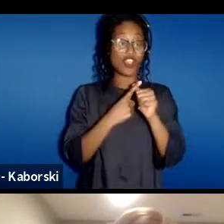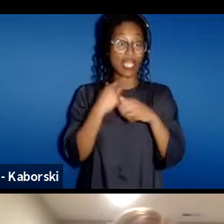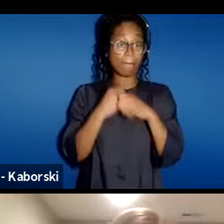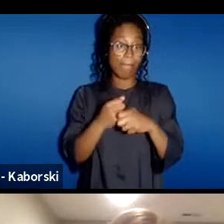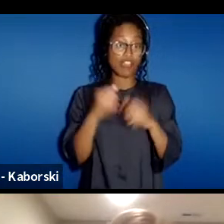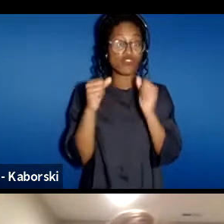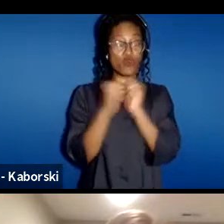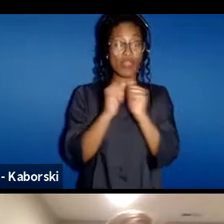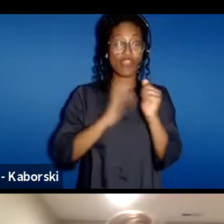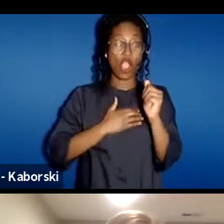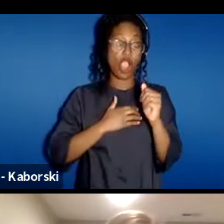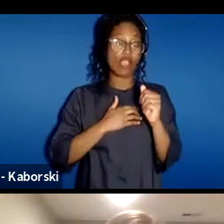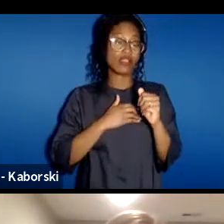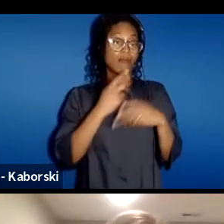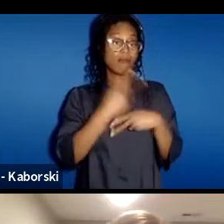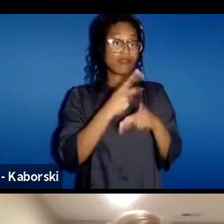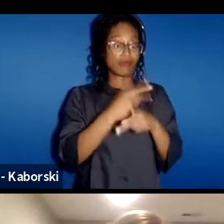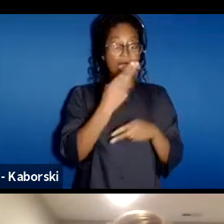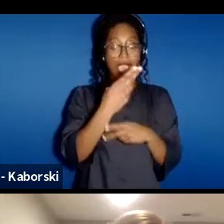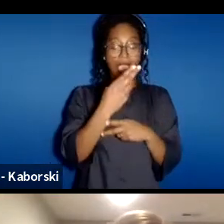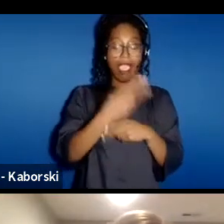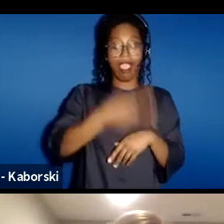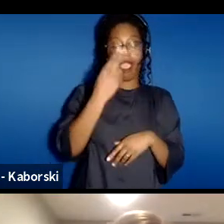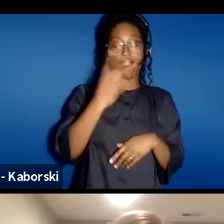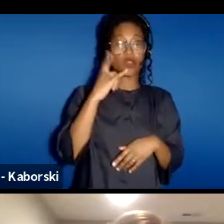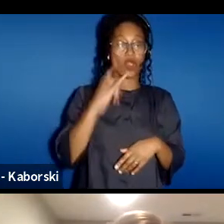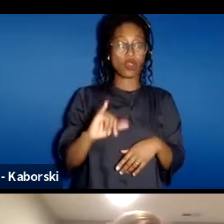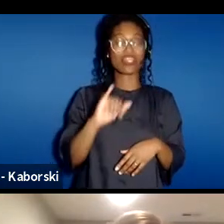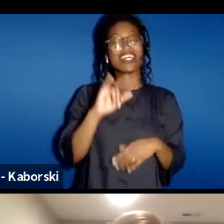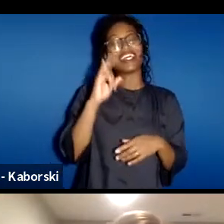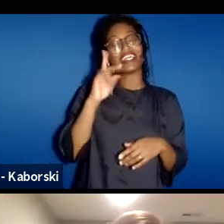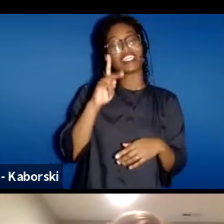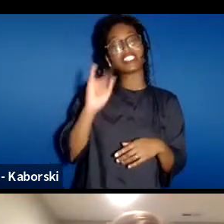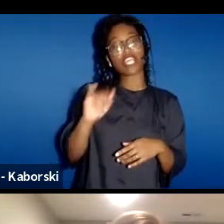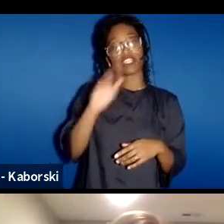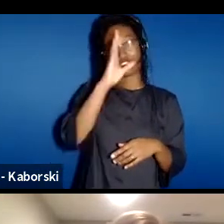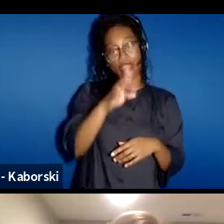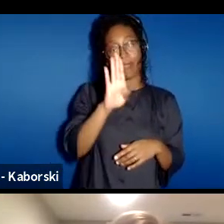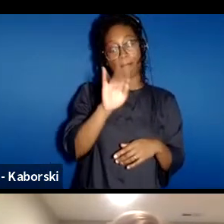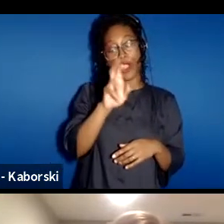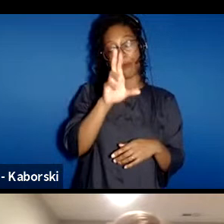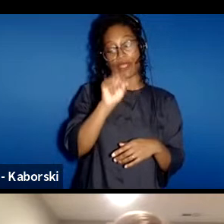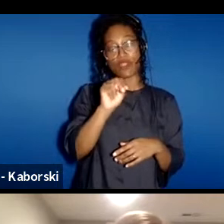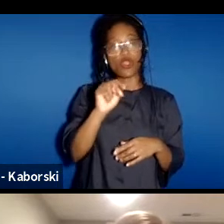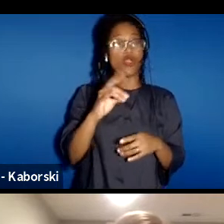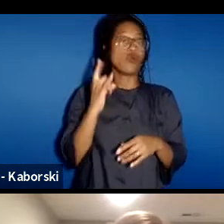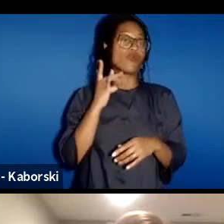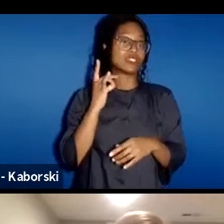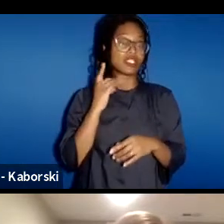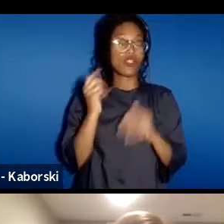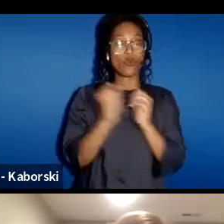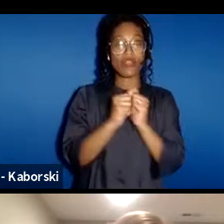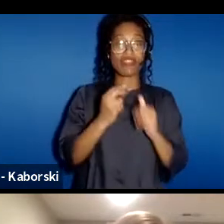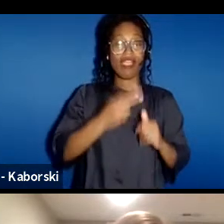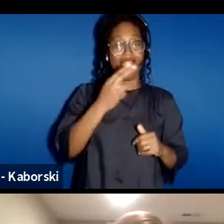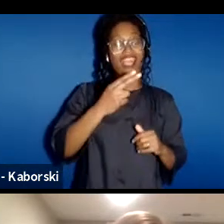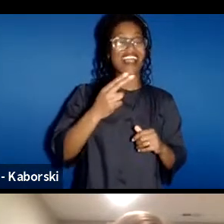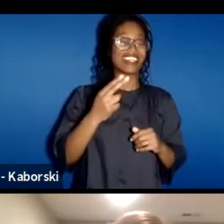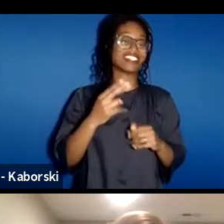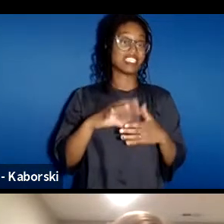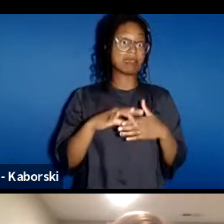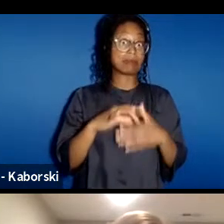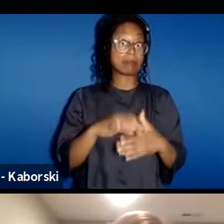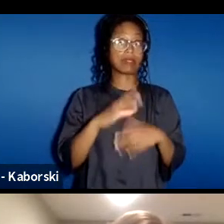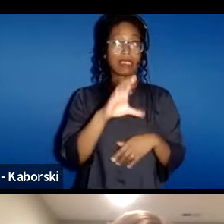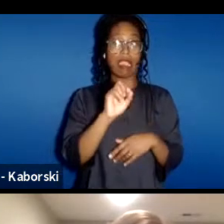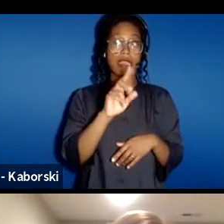with our product High Gold, which is a Kentucky straight bourbon whiskey with a high rye content. And then the second, which I think is much more novel, is